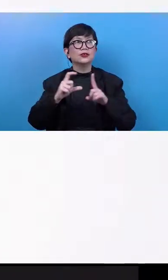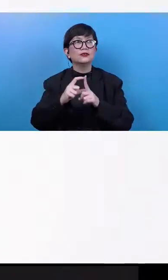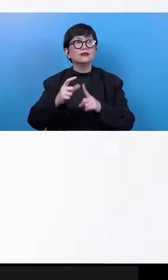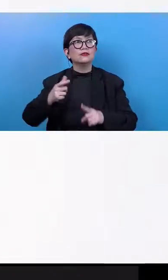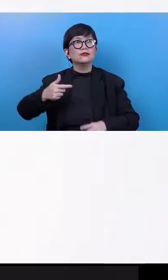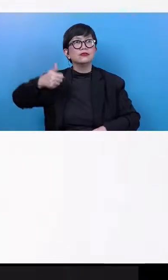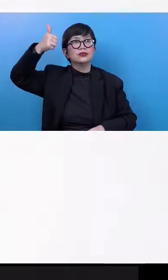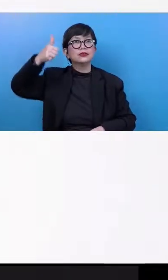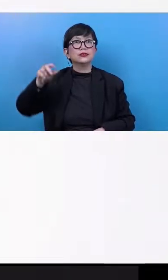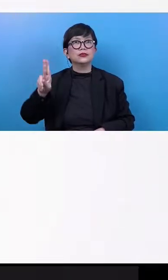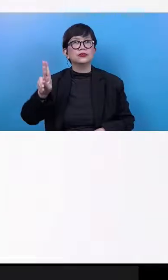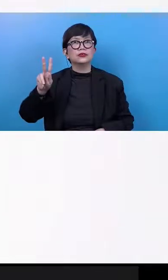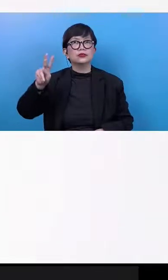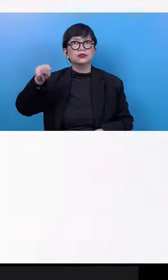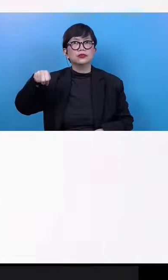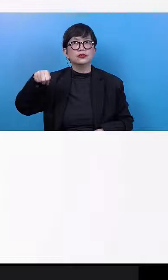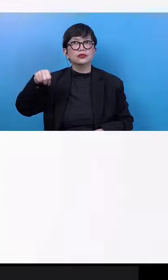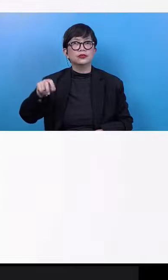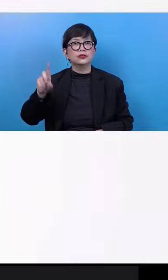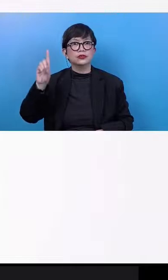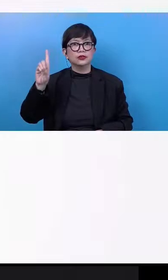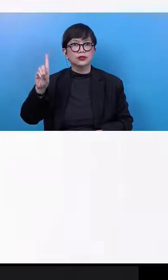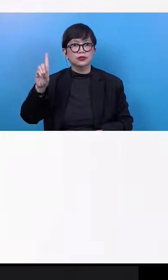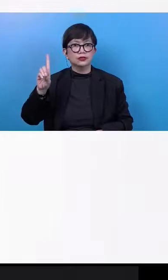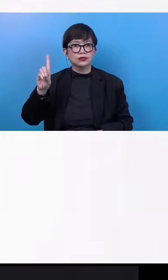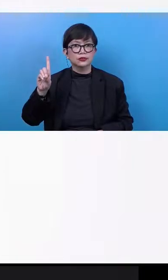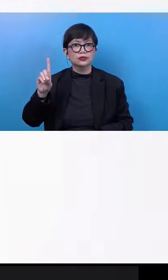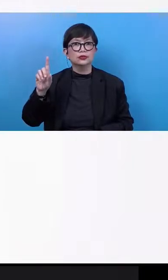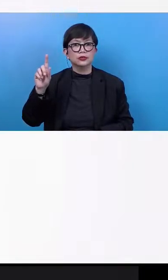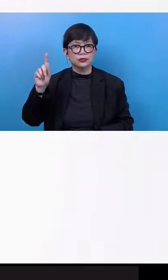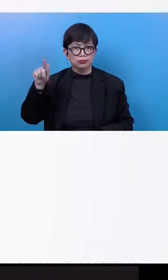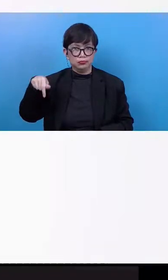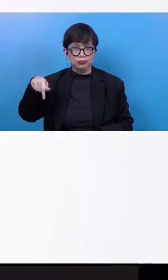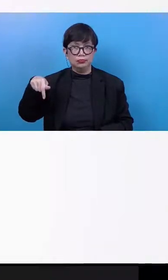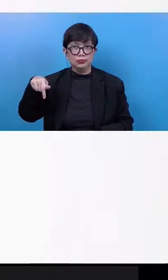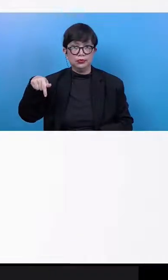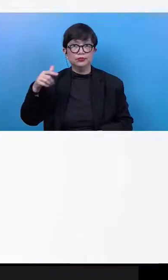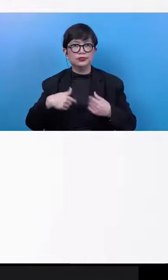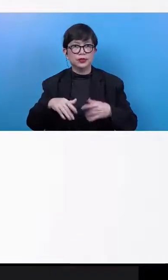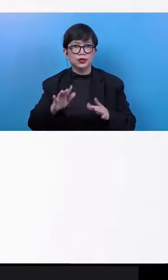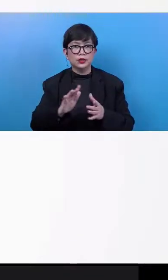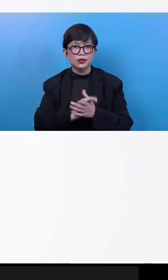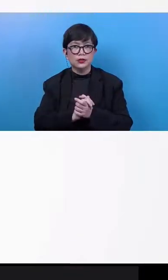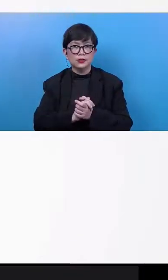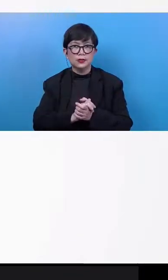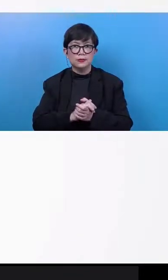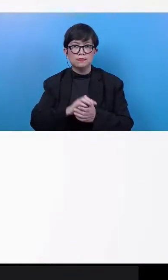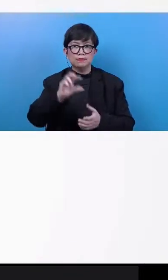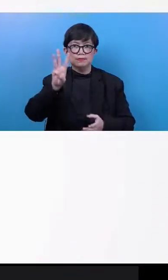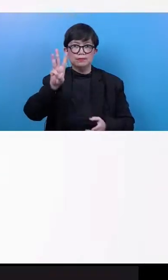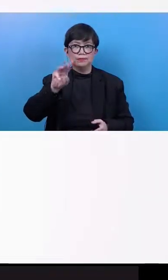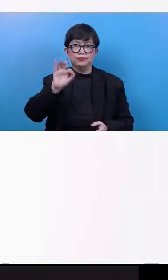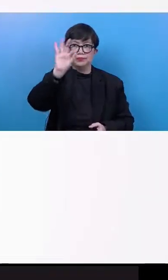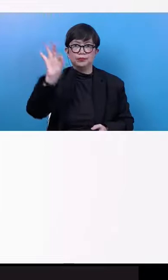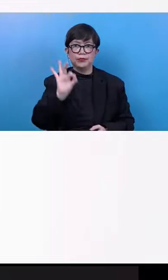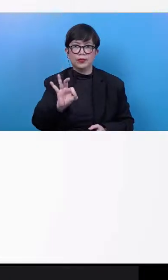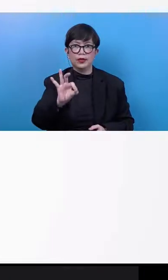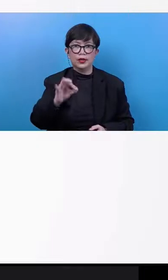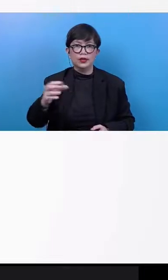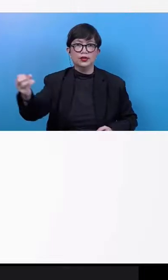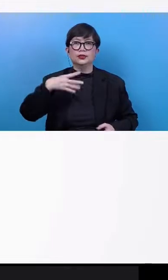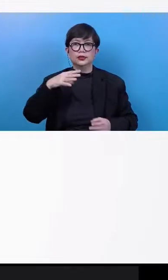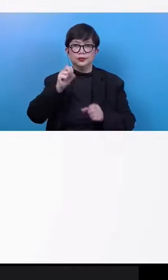to respond to 3 questions. What was the impact of the pandemic on development targets, and how could we reverse those